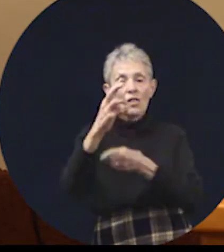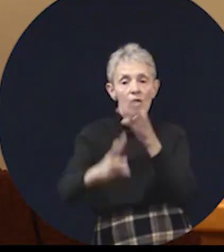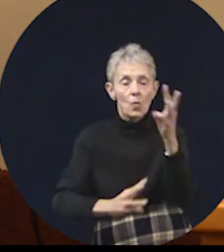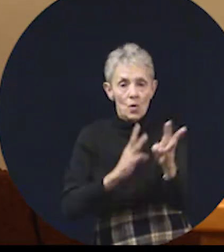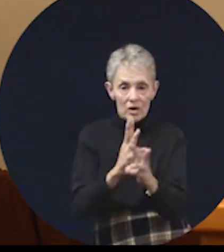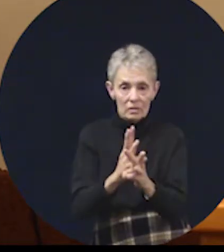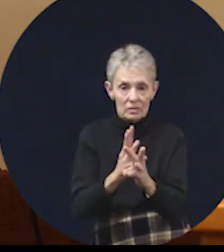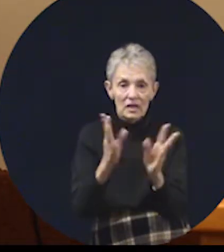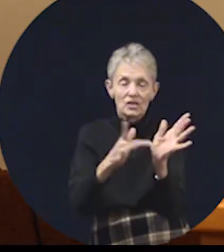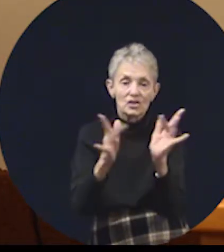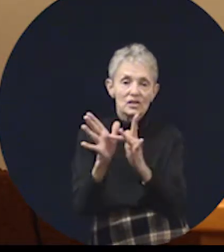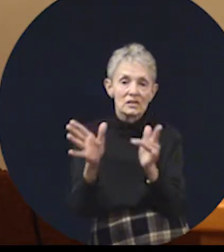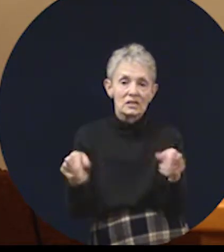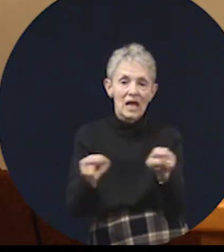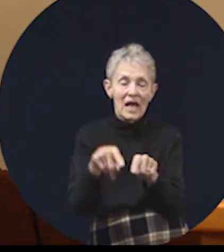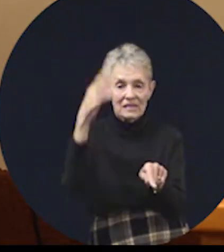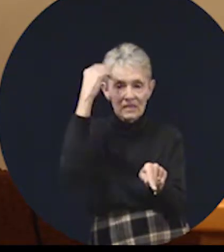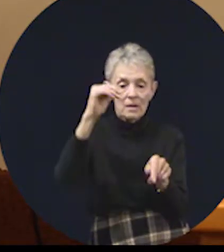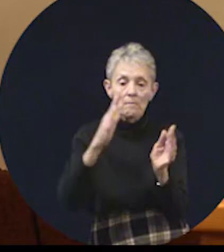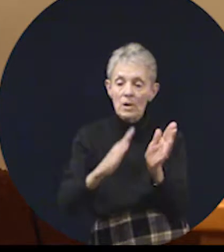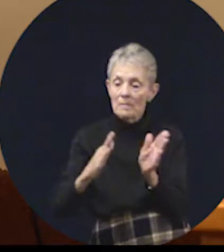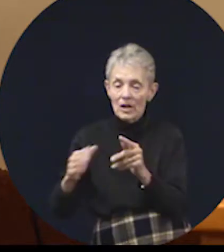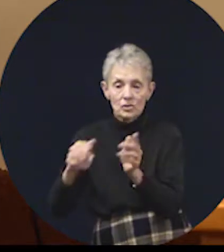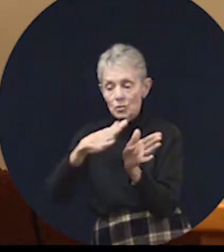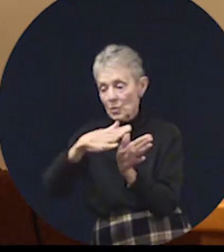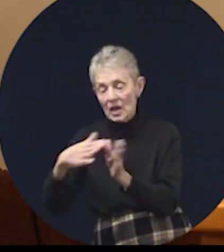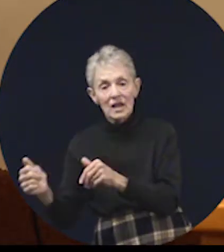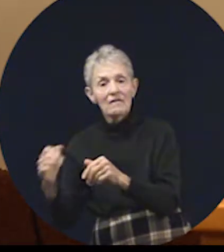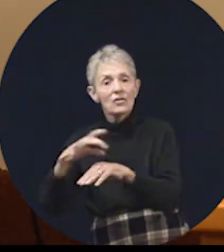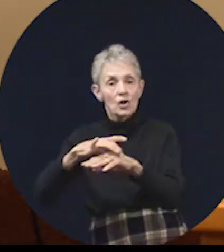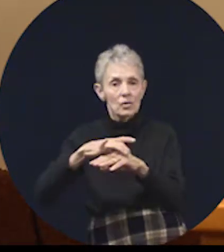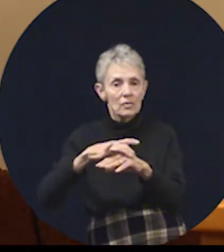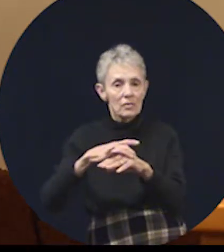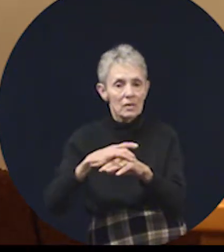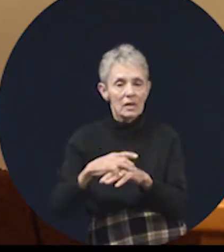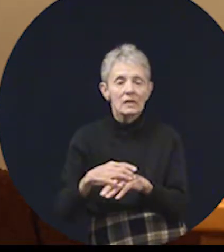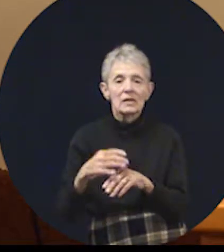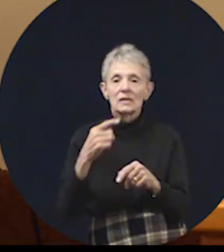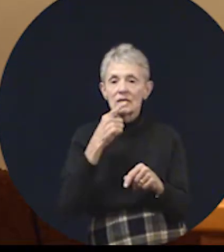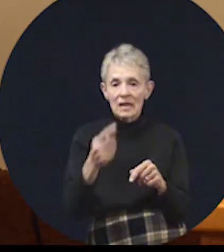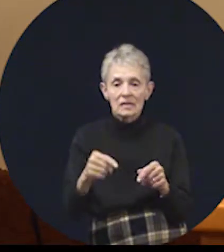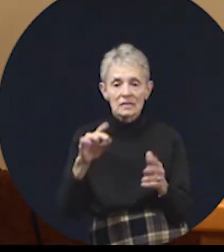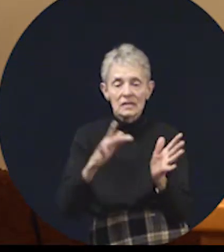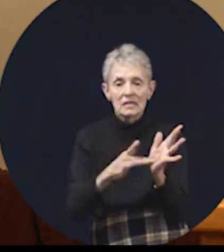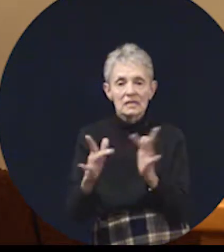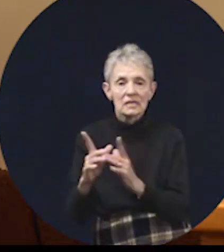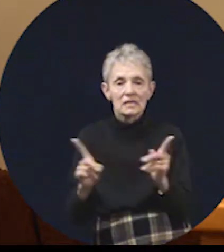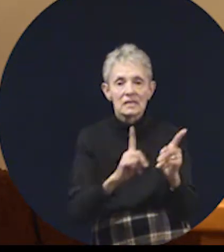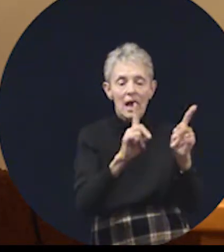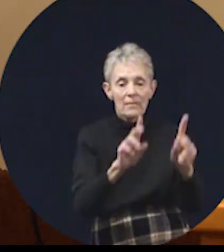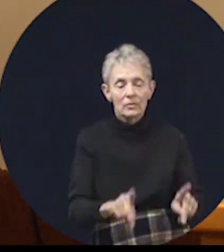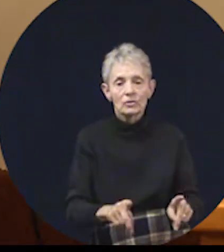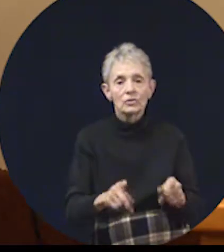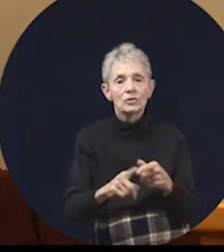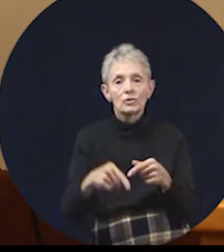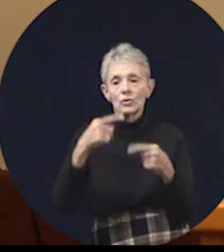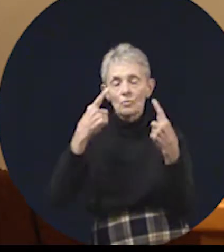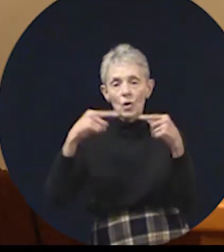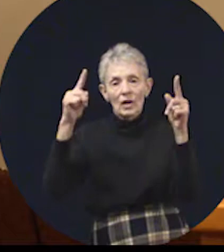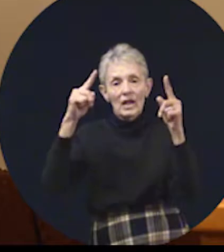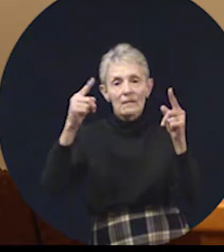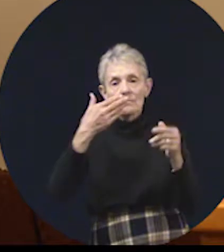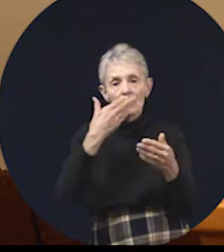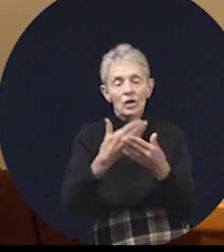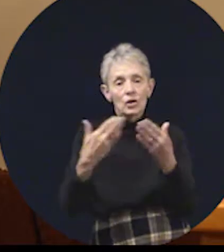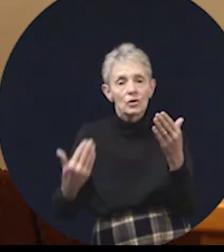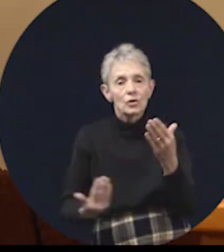Jesus, as he prepares to leave this earth, commissions his disciples to proclaim the good news to the very